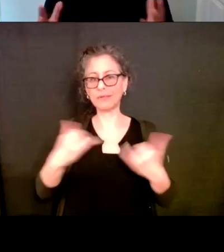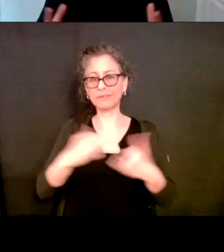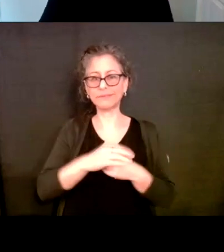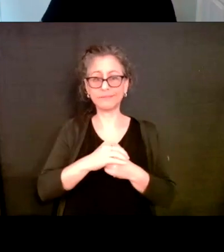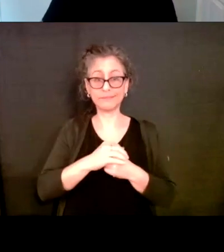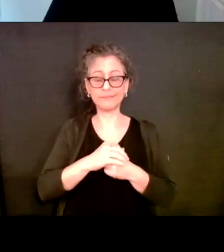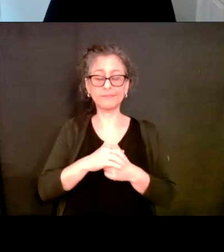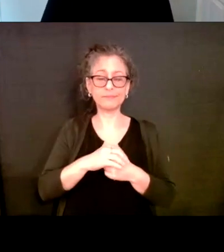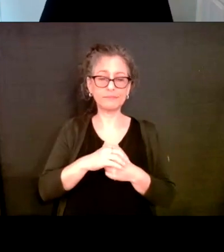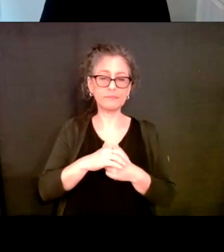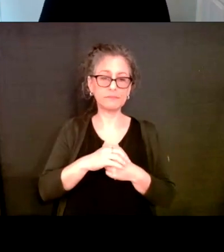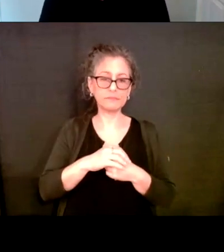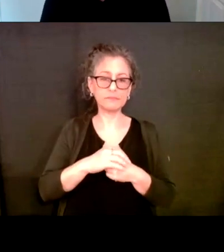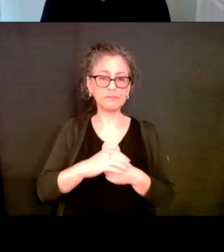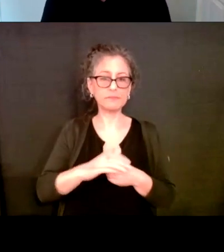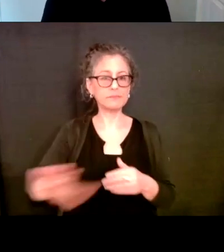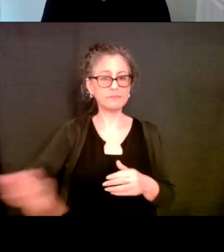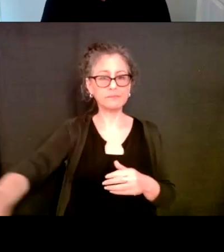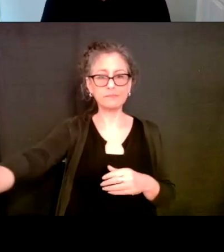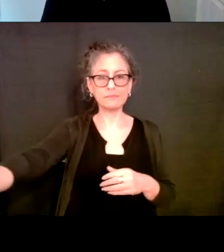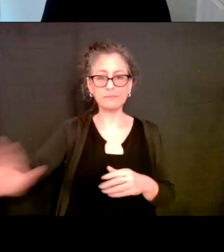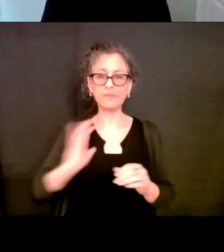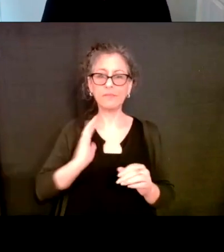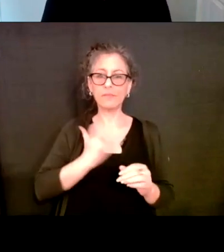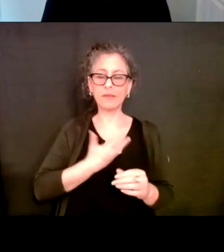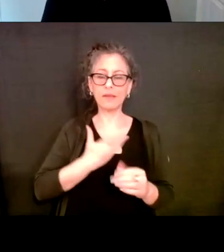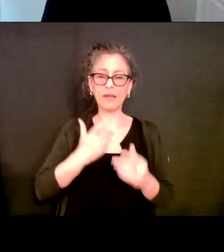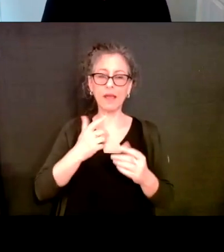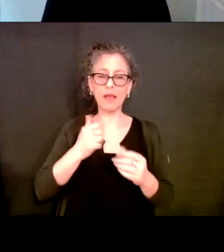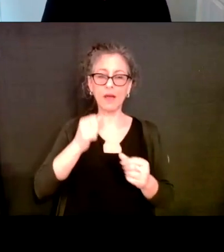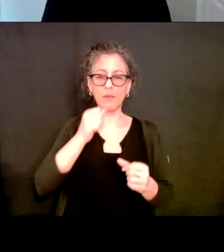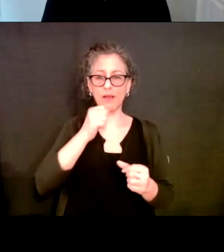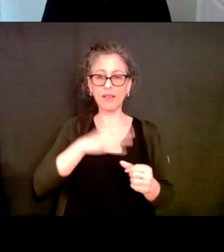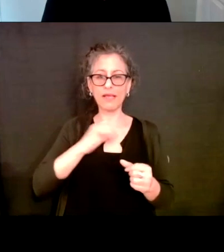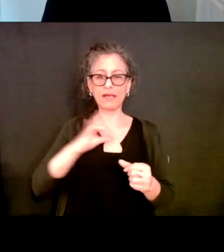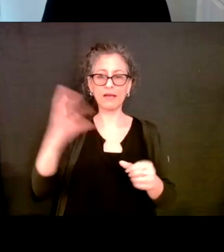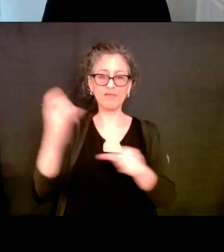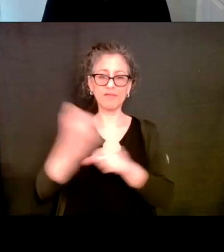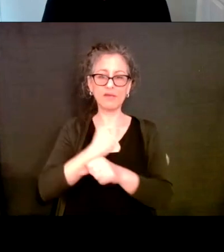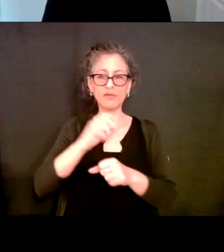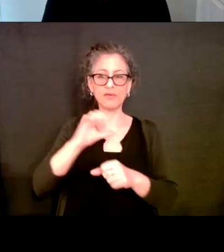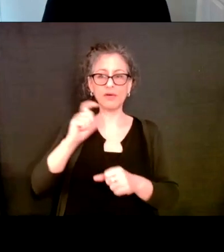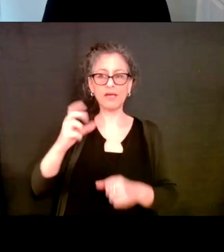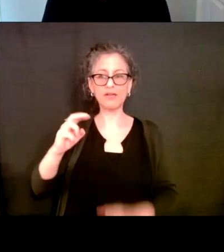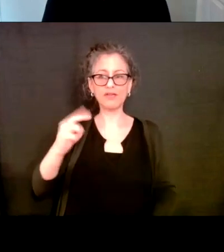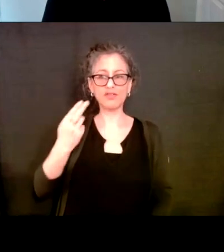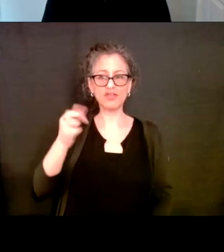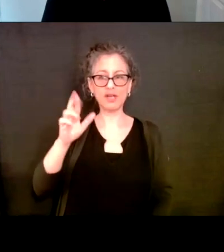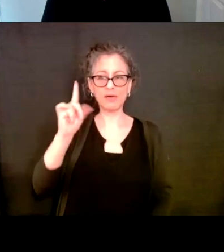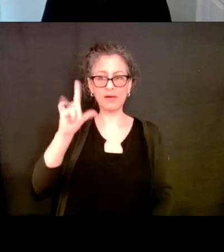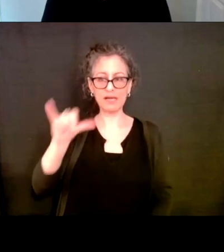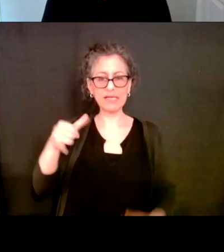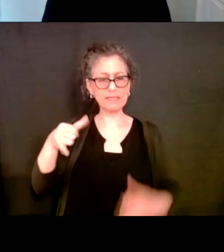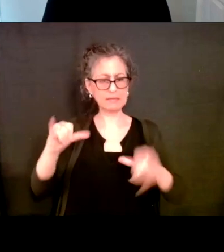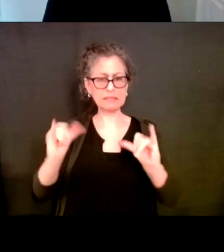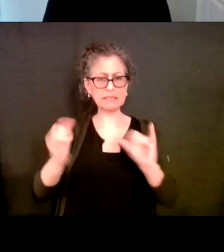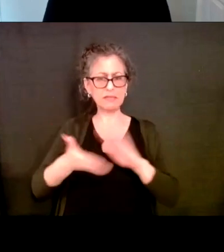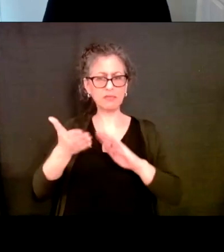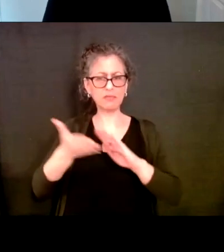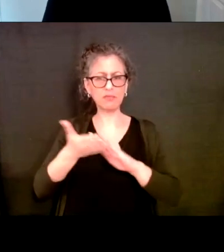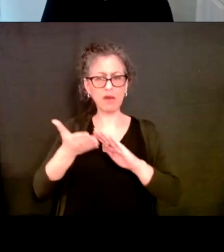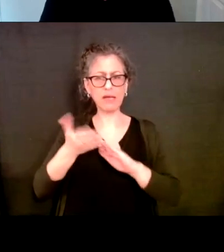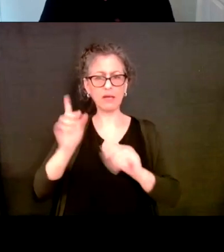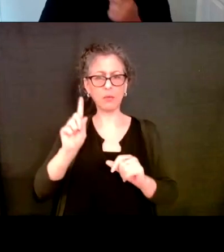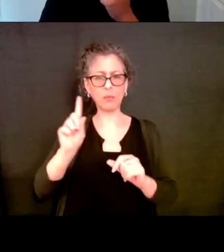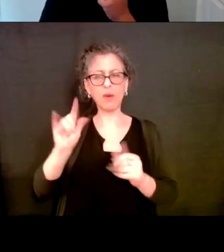It's Our Lady of Victory Charities. And so this is still operating in Lackawanna, which is in Western New